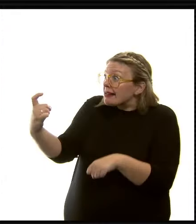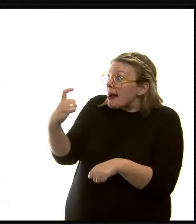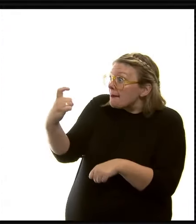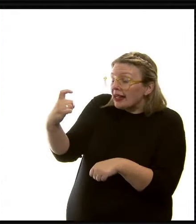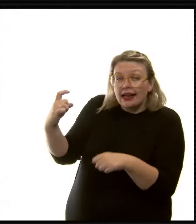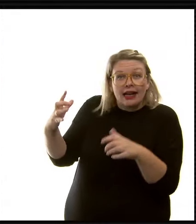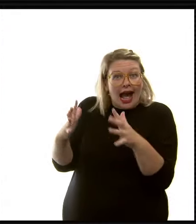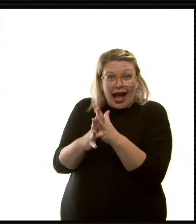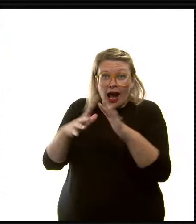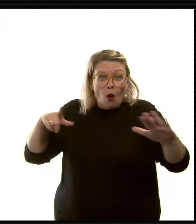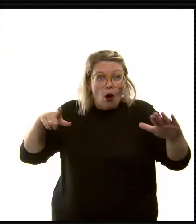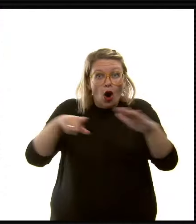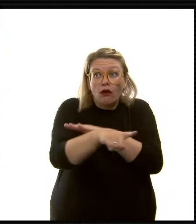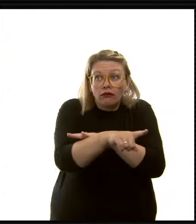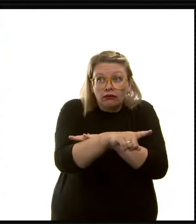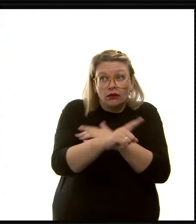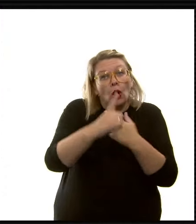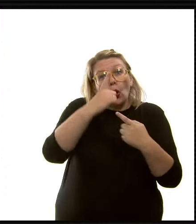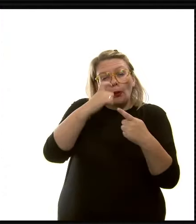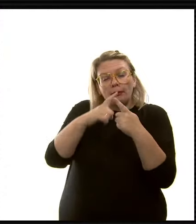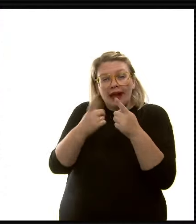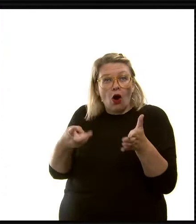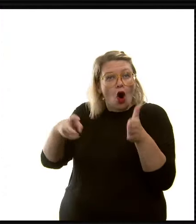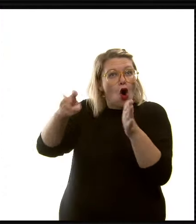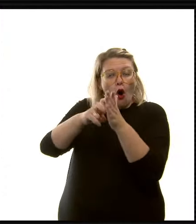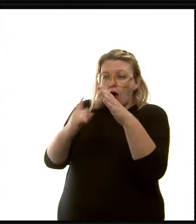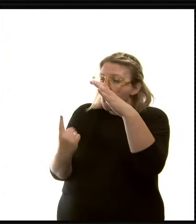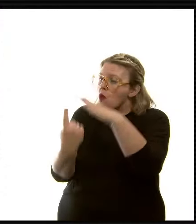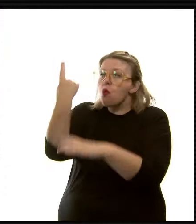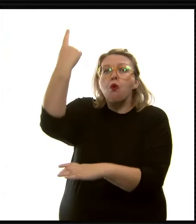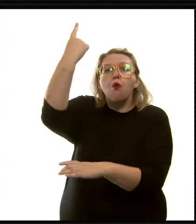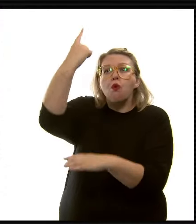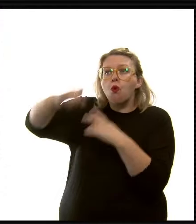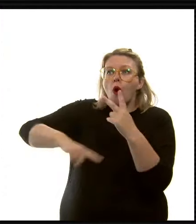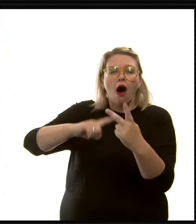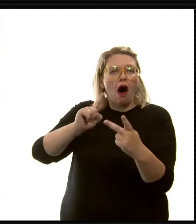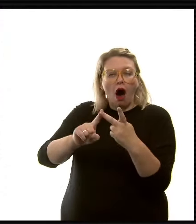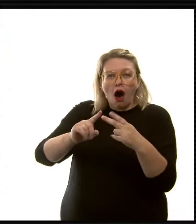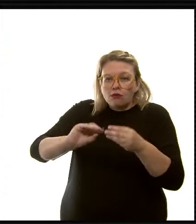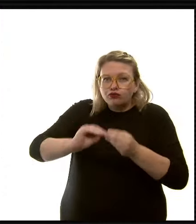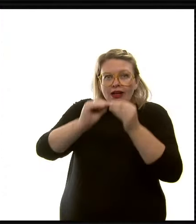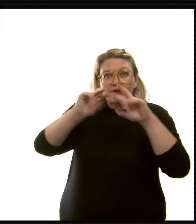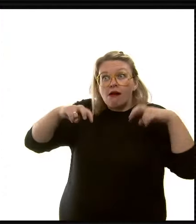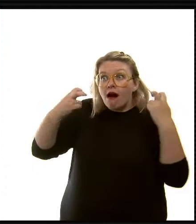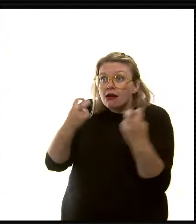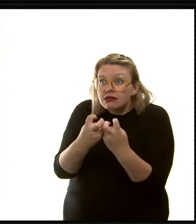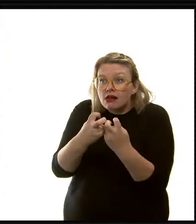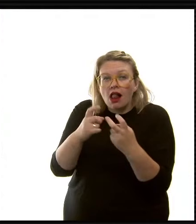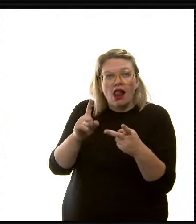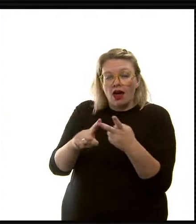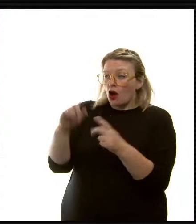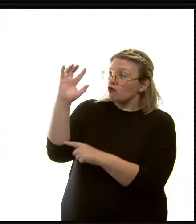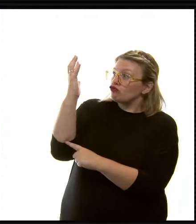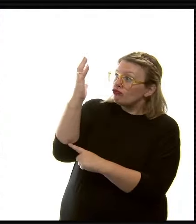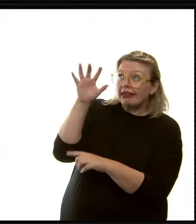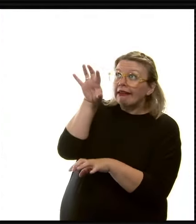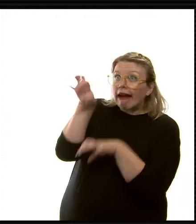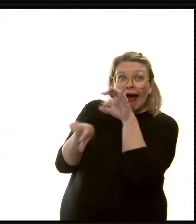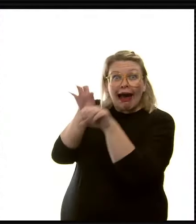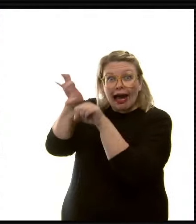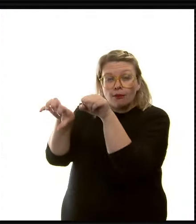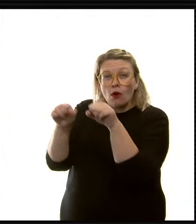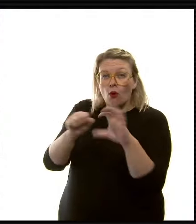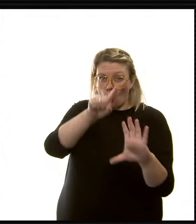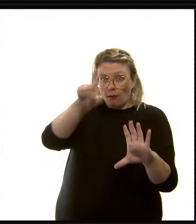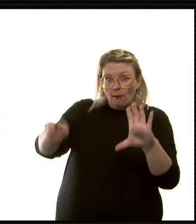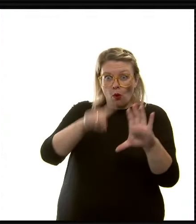escape? We could jump on a spaceship and fly out of here. We could build a castle. We could build a tree and climb up it. Or we could build a portal that we